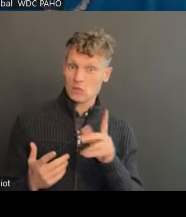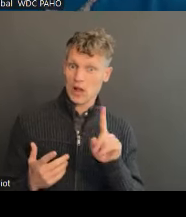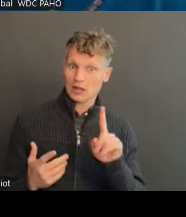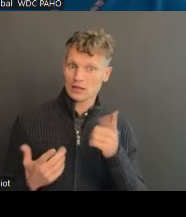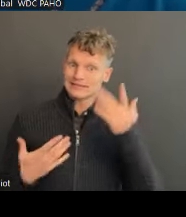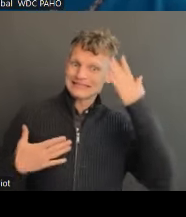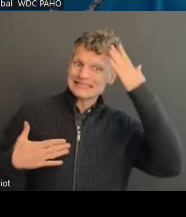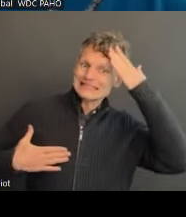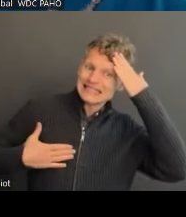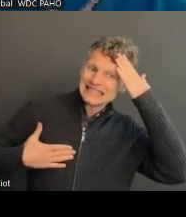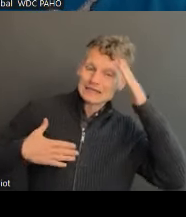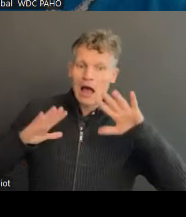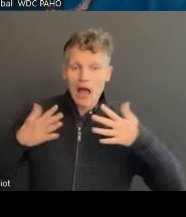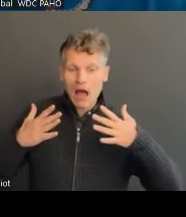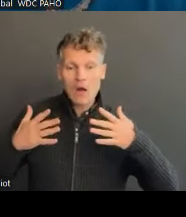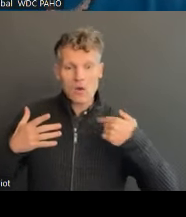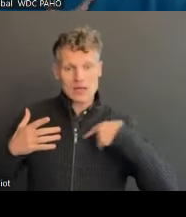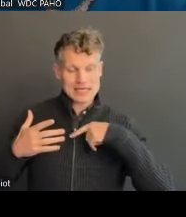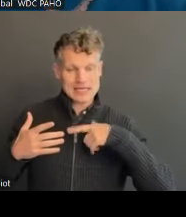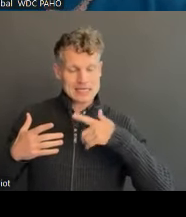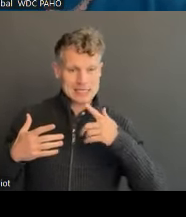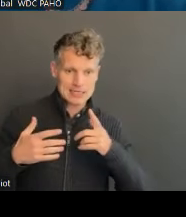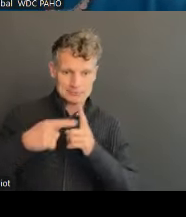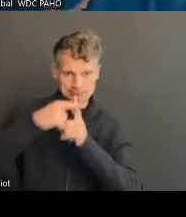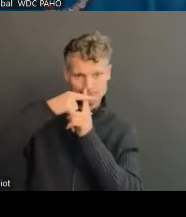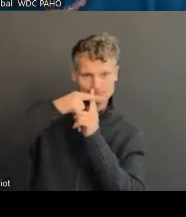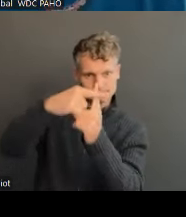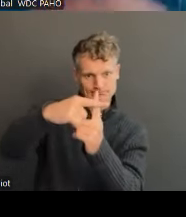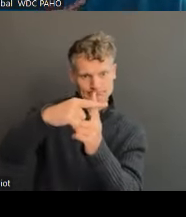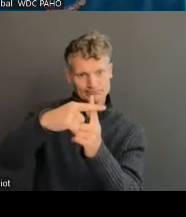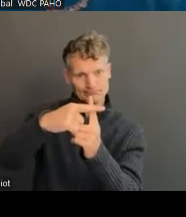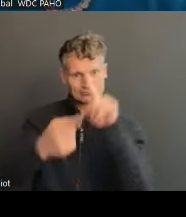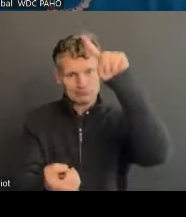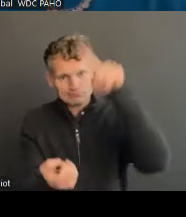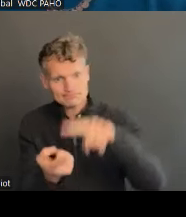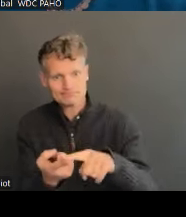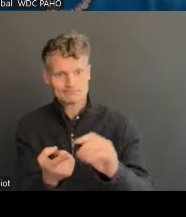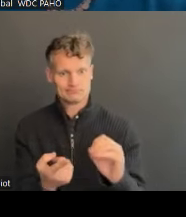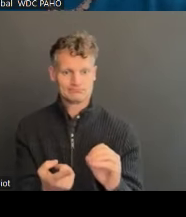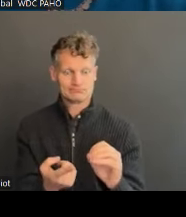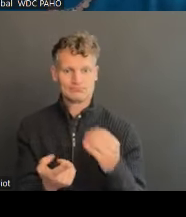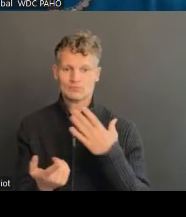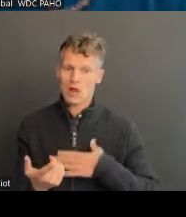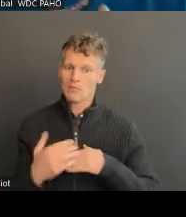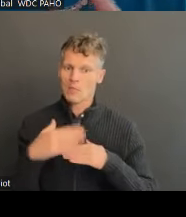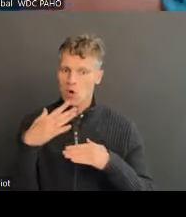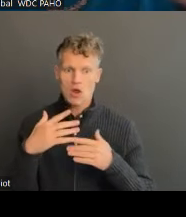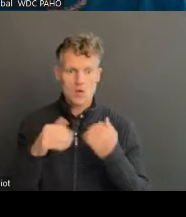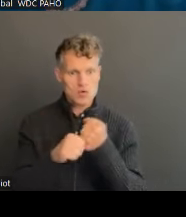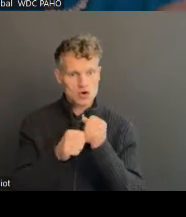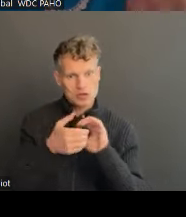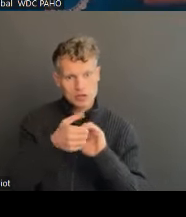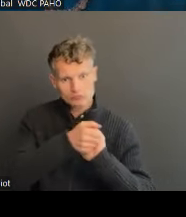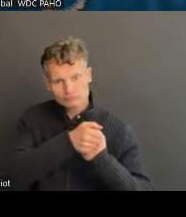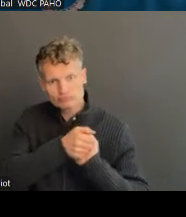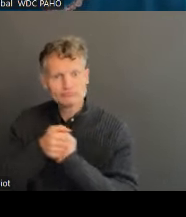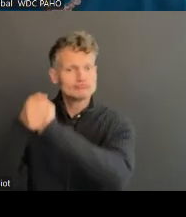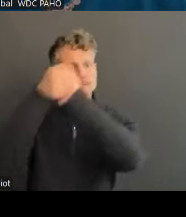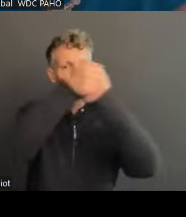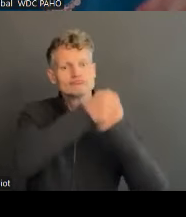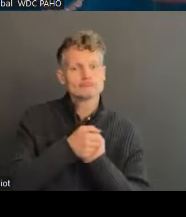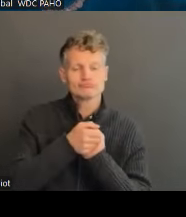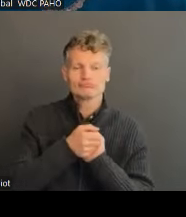a collaboration and we want to strengthen better results. And we know as a fact, or for a fact,